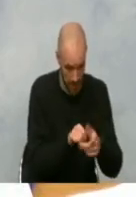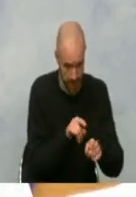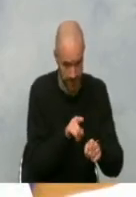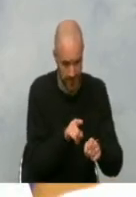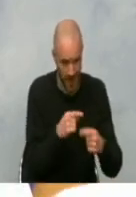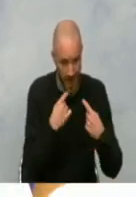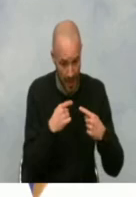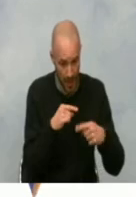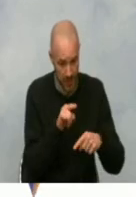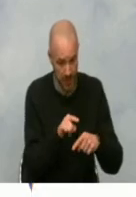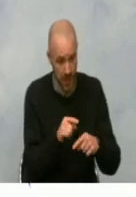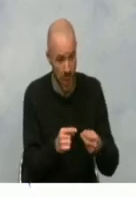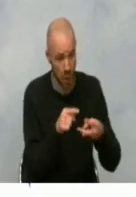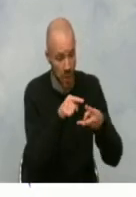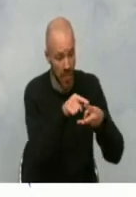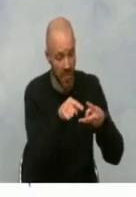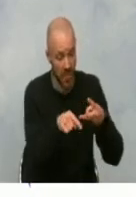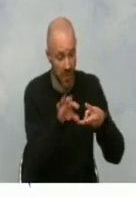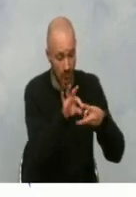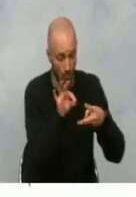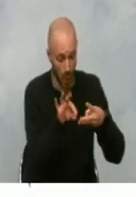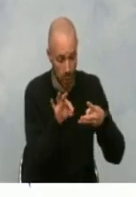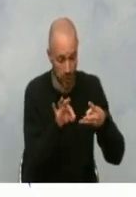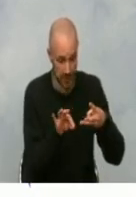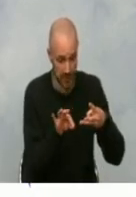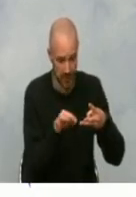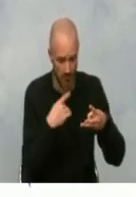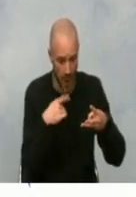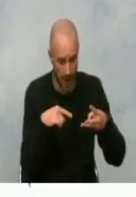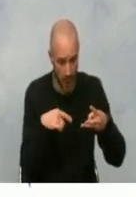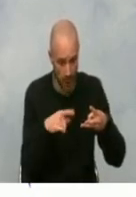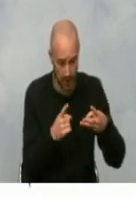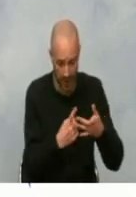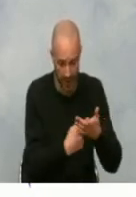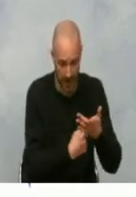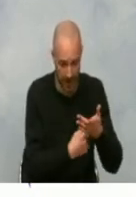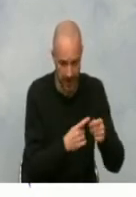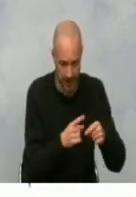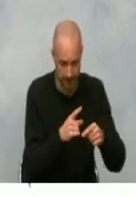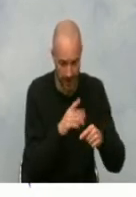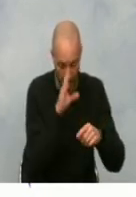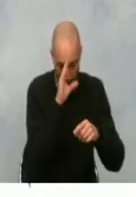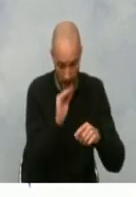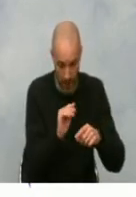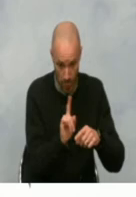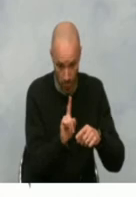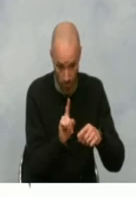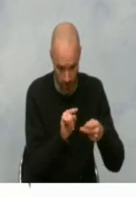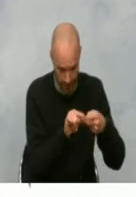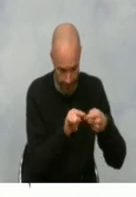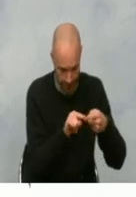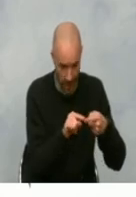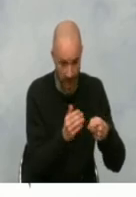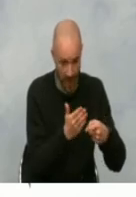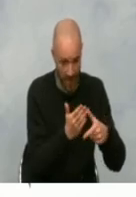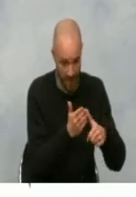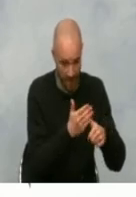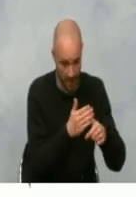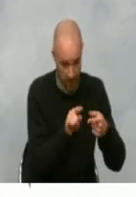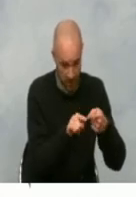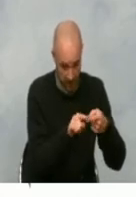three options, right, which are allowed by the guidance. So I'll let you know them at this point. The first thing is that we